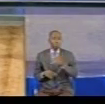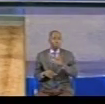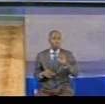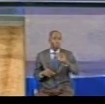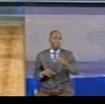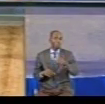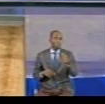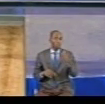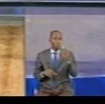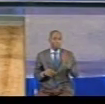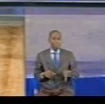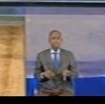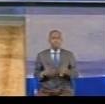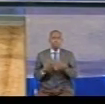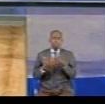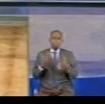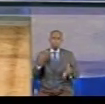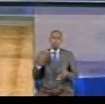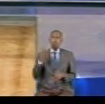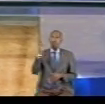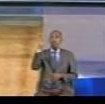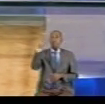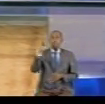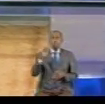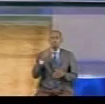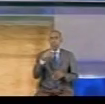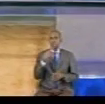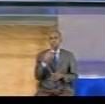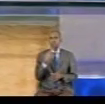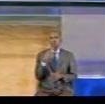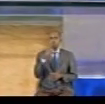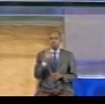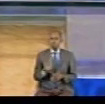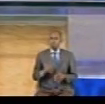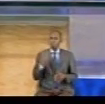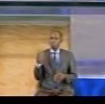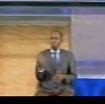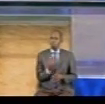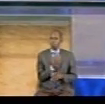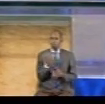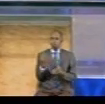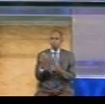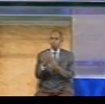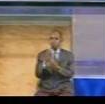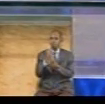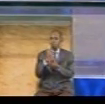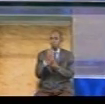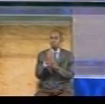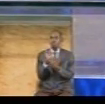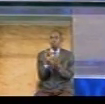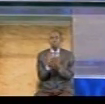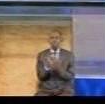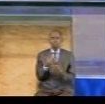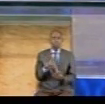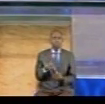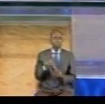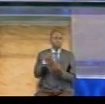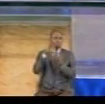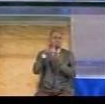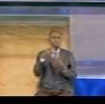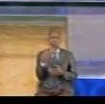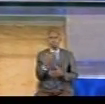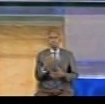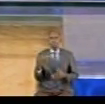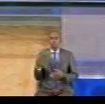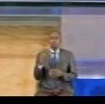that came before him. We must always hold that uniqueness of the Lord in our heart, that he